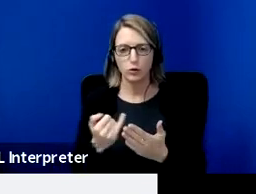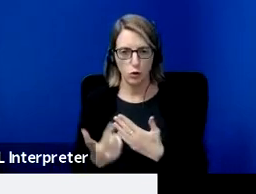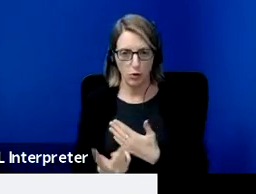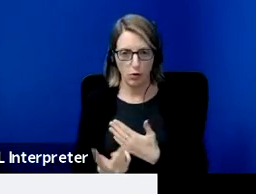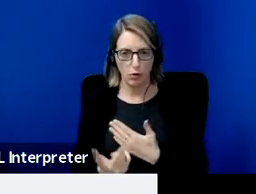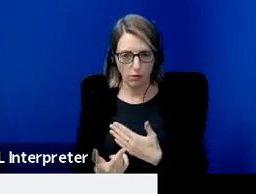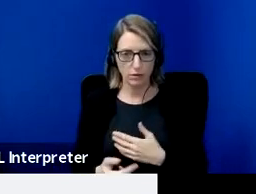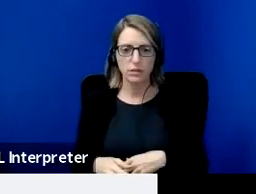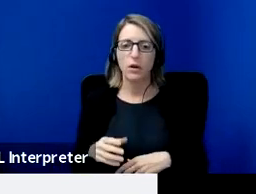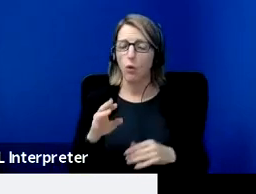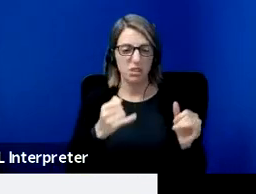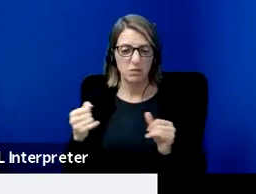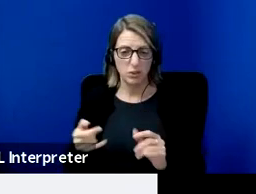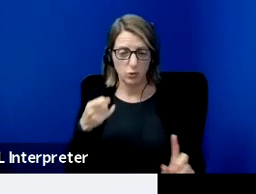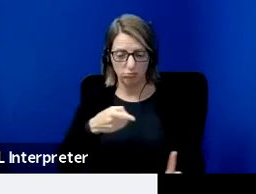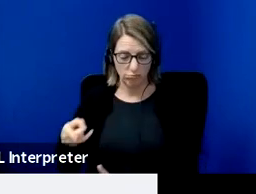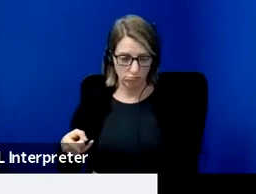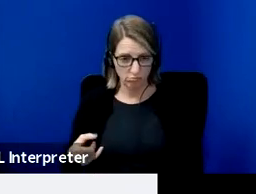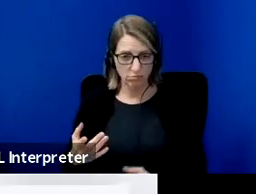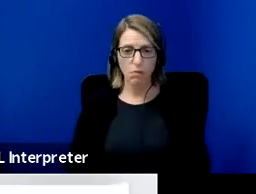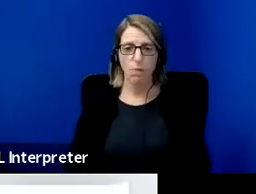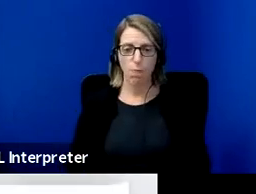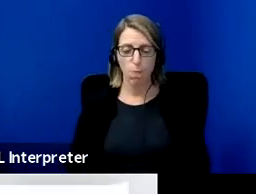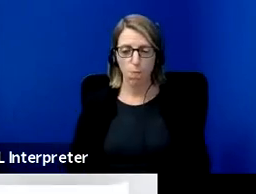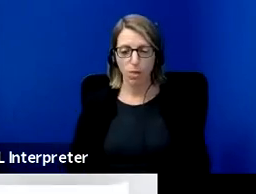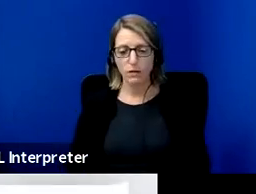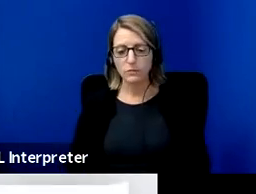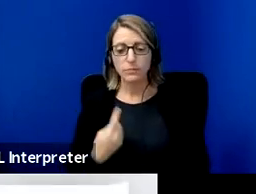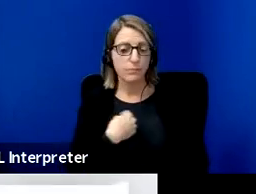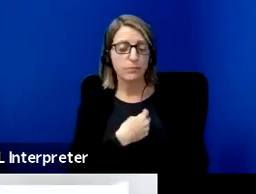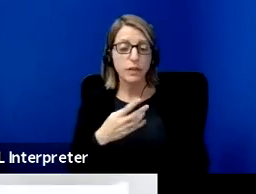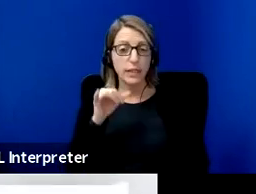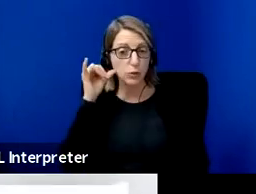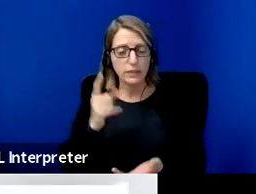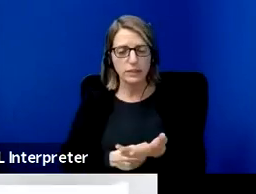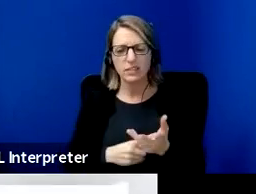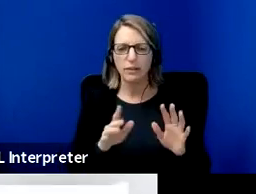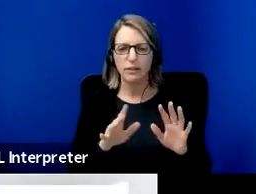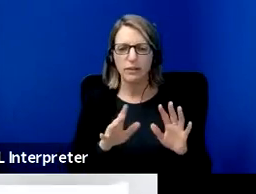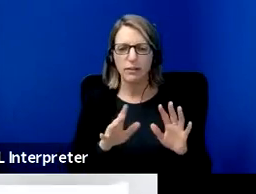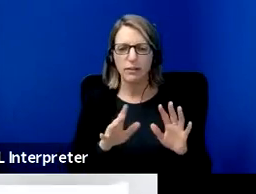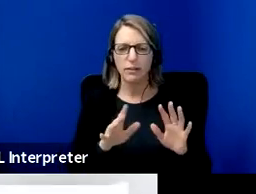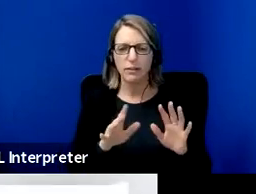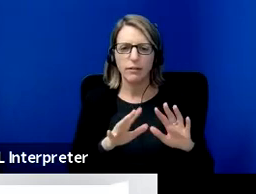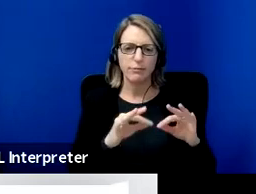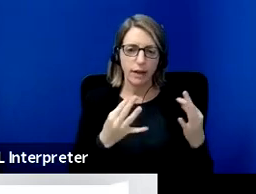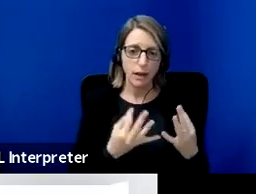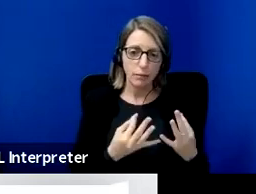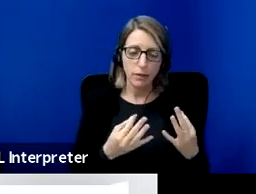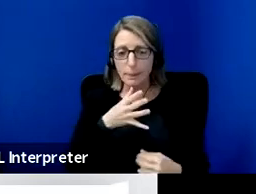individualize. Now, yesterday we talked about parents, families, guardians that are added in, or